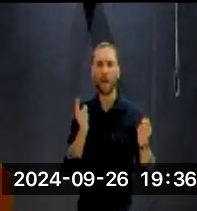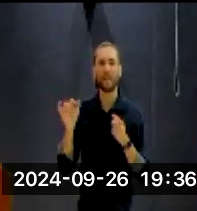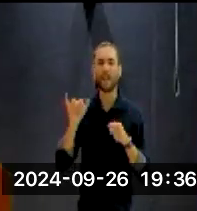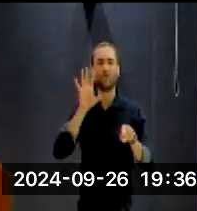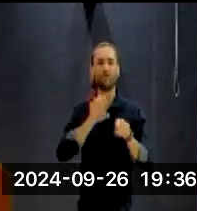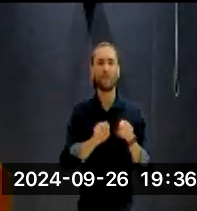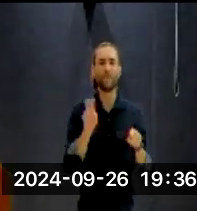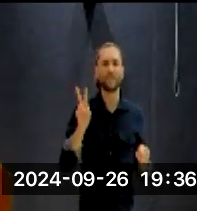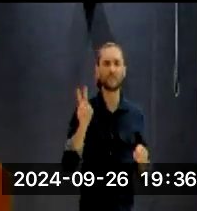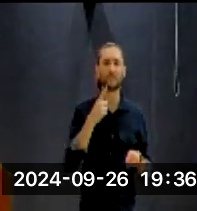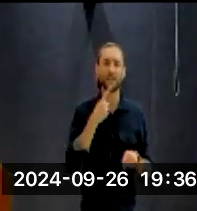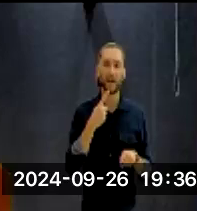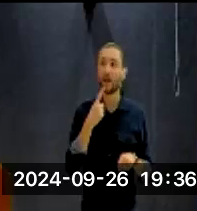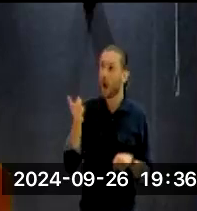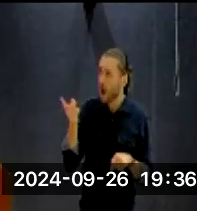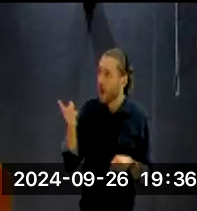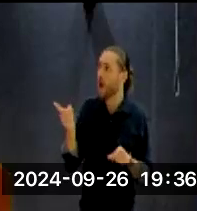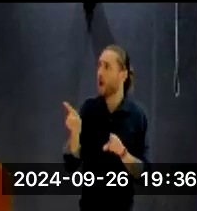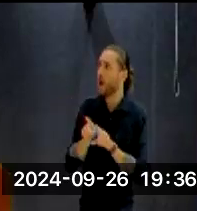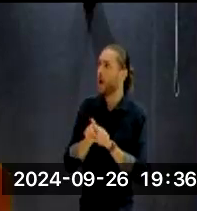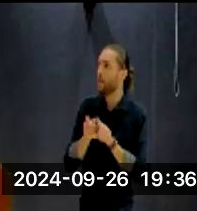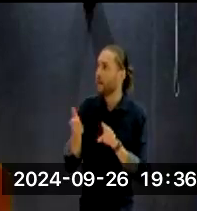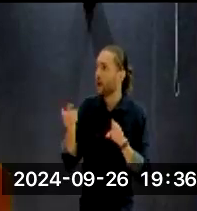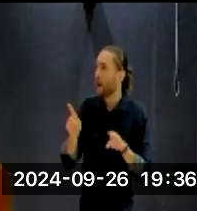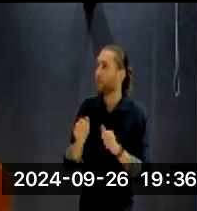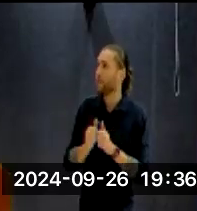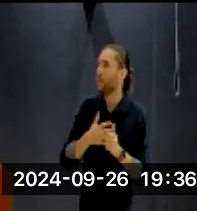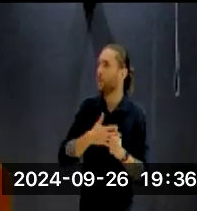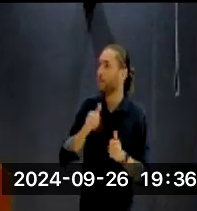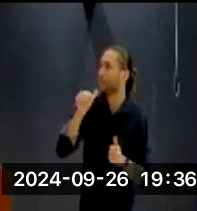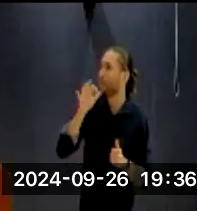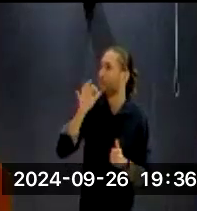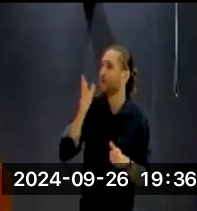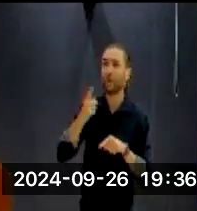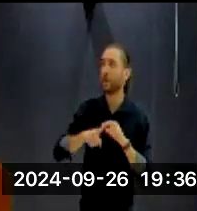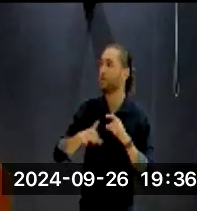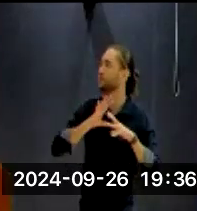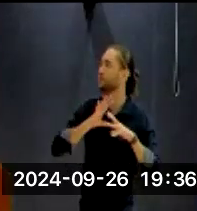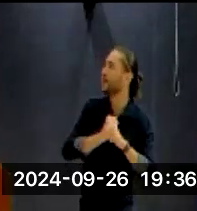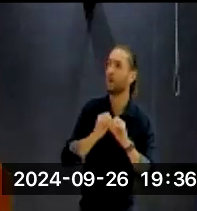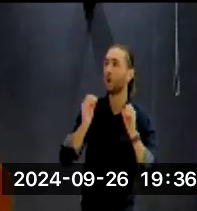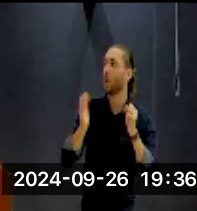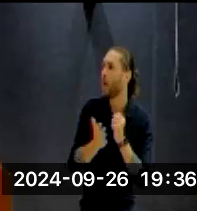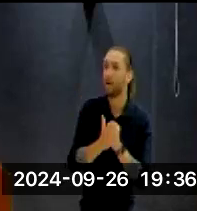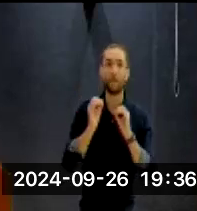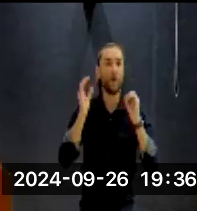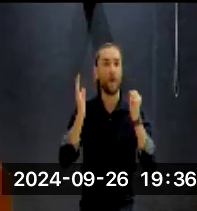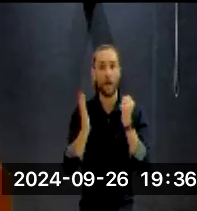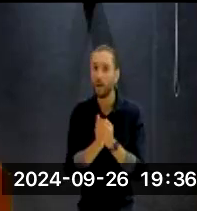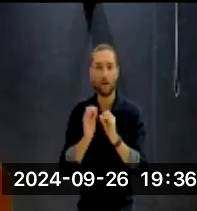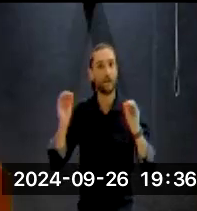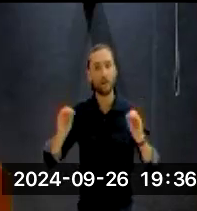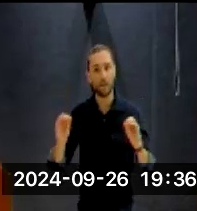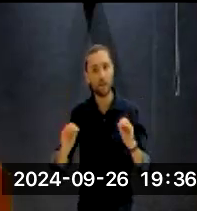saying something similar happened to me, to my mother. I couldn't protect them. Nobody would help me. Nobody.